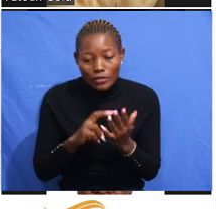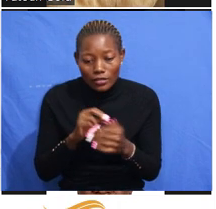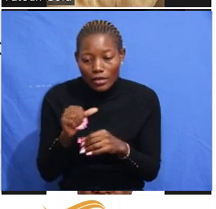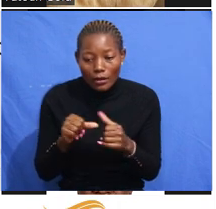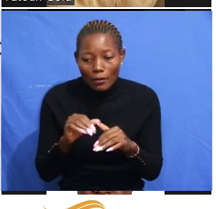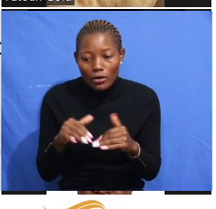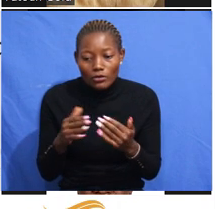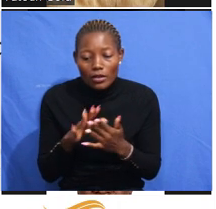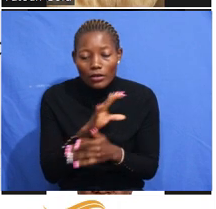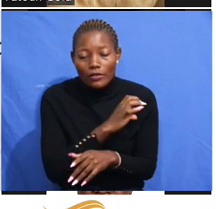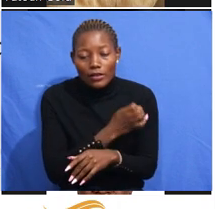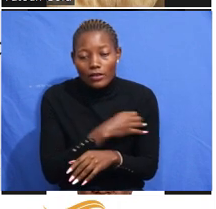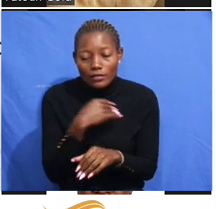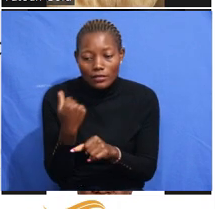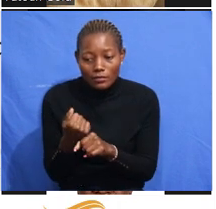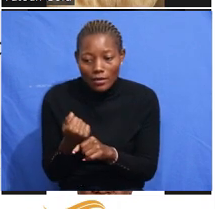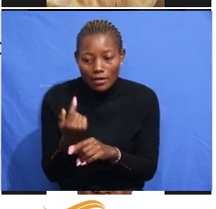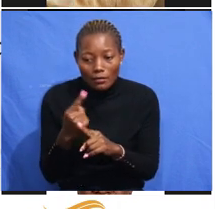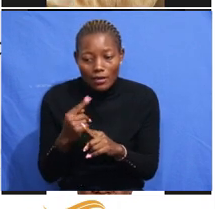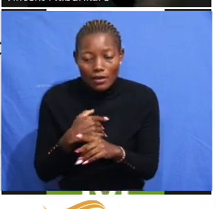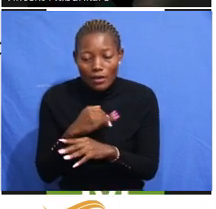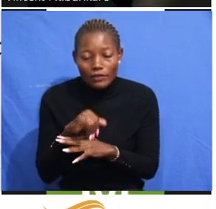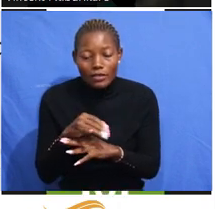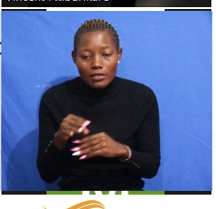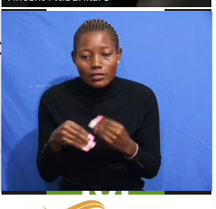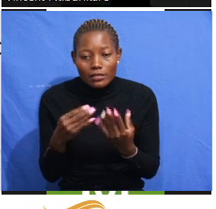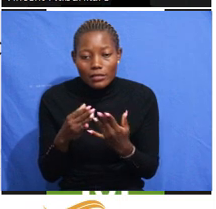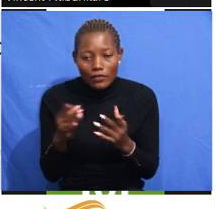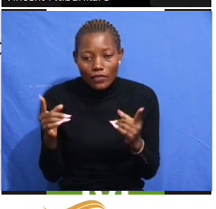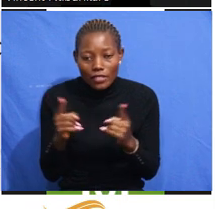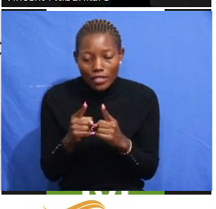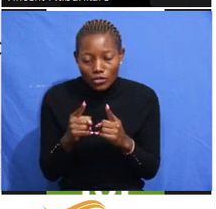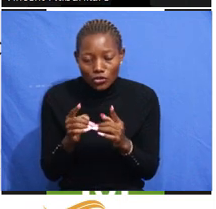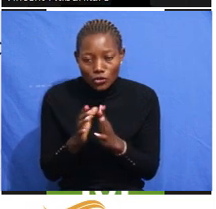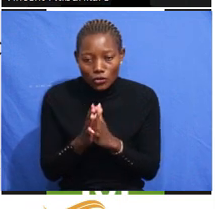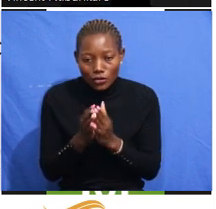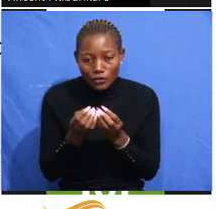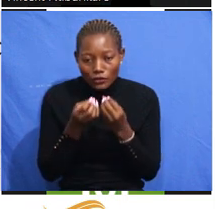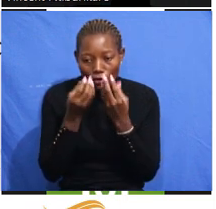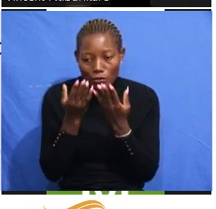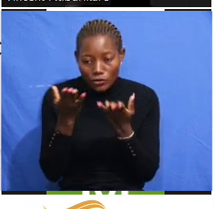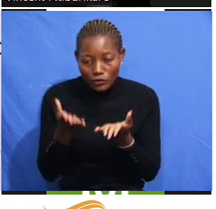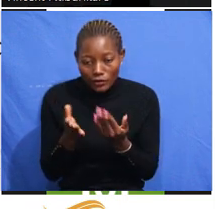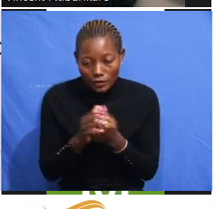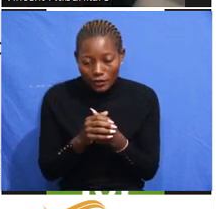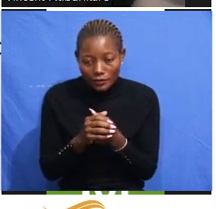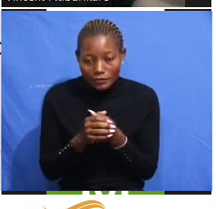energy is manufactured. But I've given just a brief analogy there.